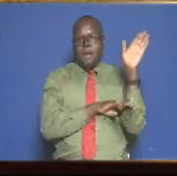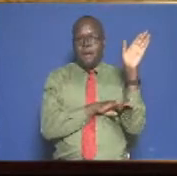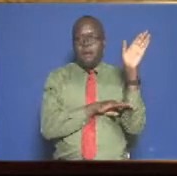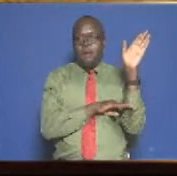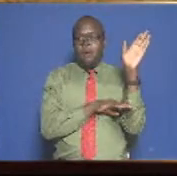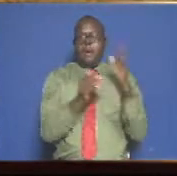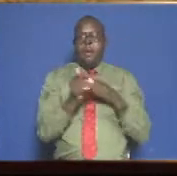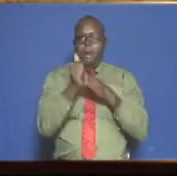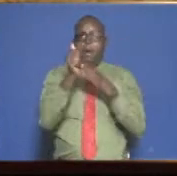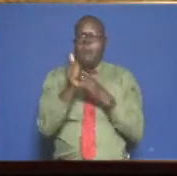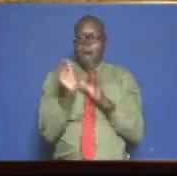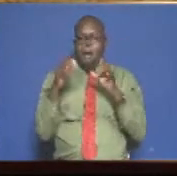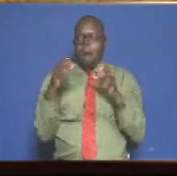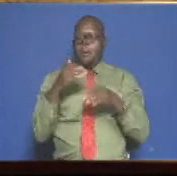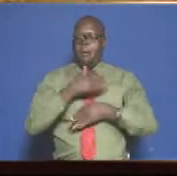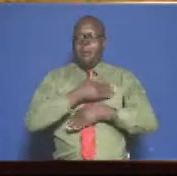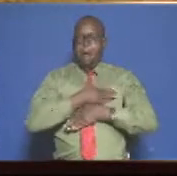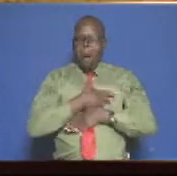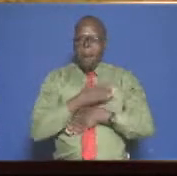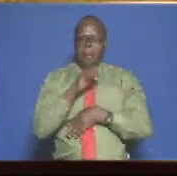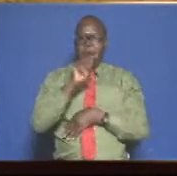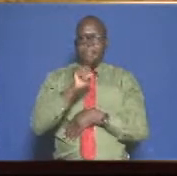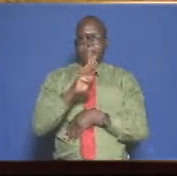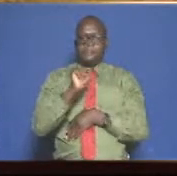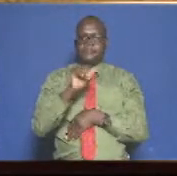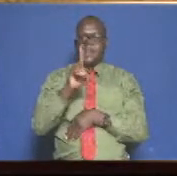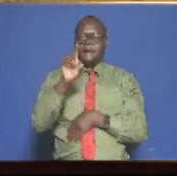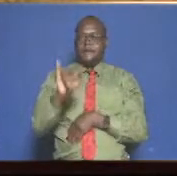of the minority party, the Honorable John Bandi.